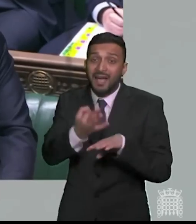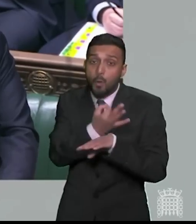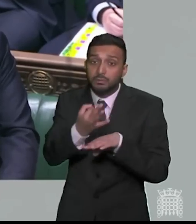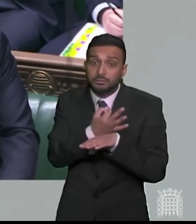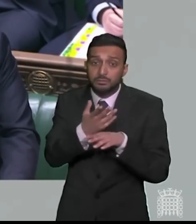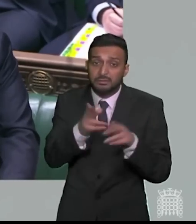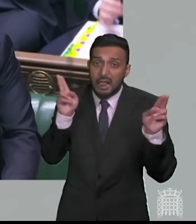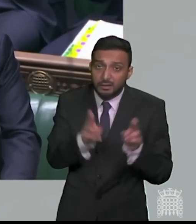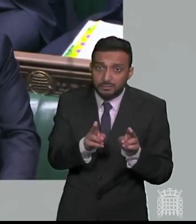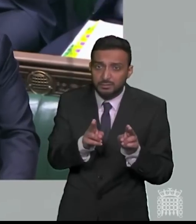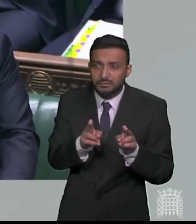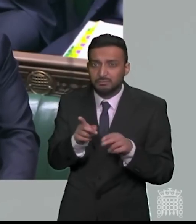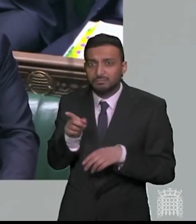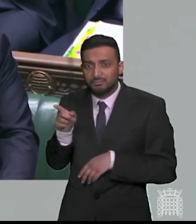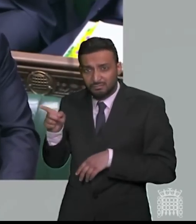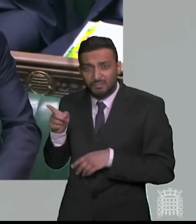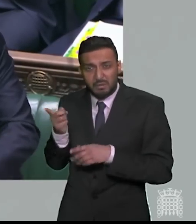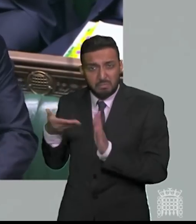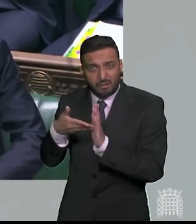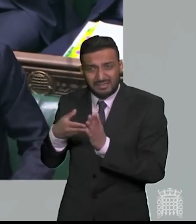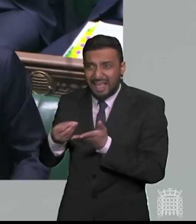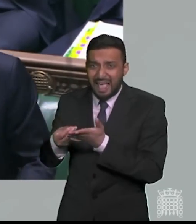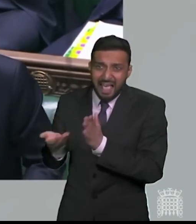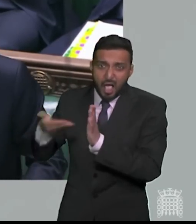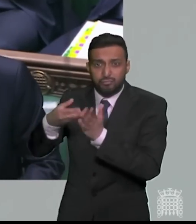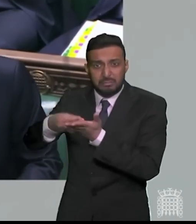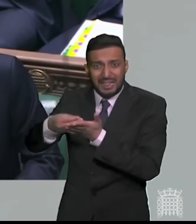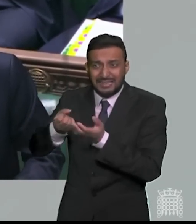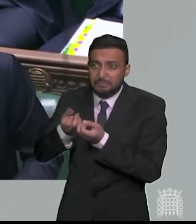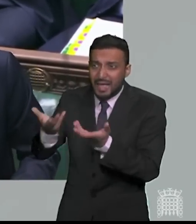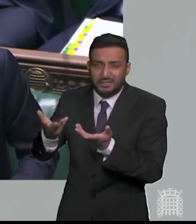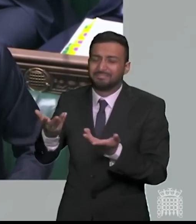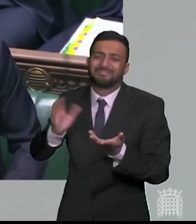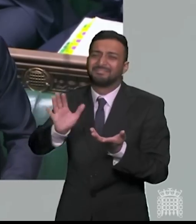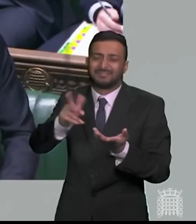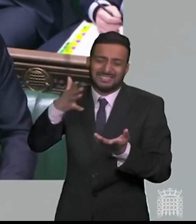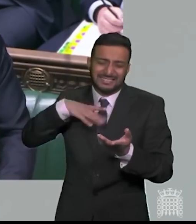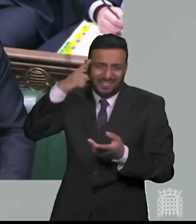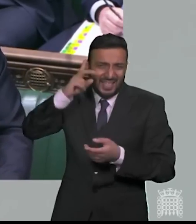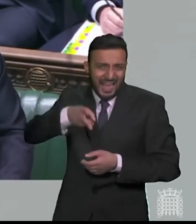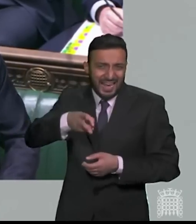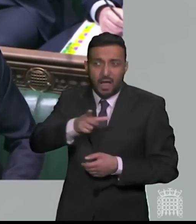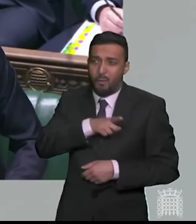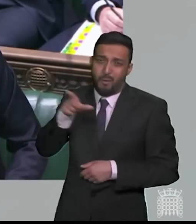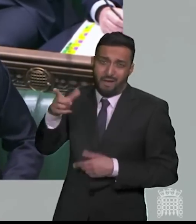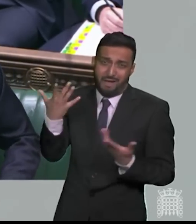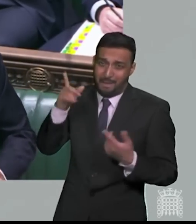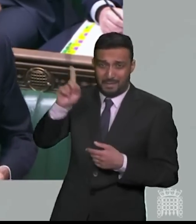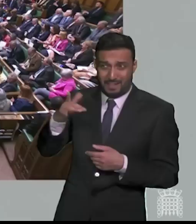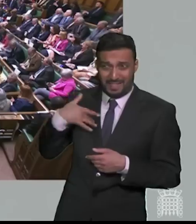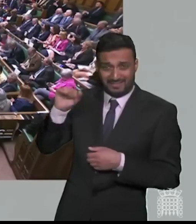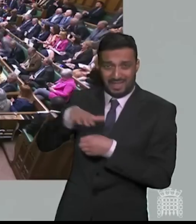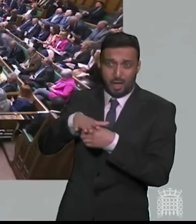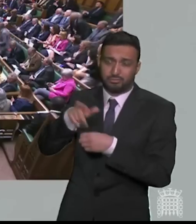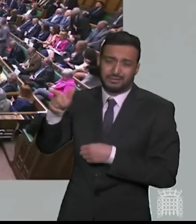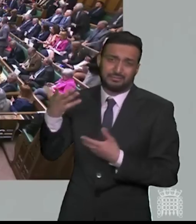I urge the council to reconsider their decision because his residents and constituents in South Cambridgeshire District Council clearly deserve better.